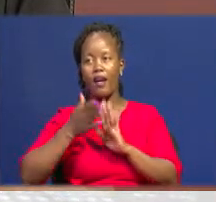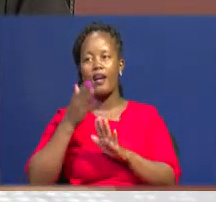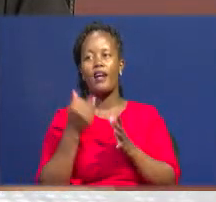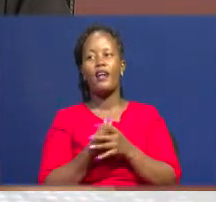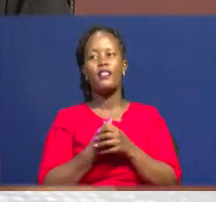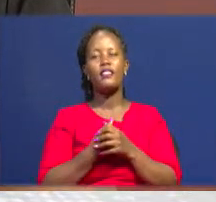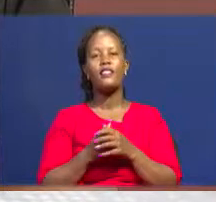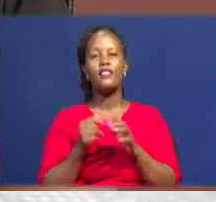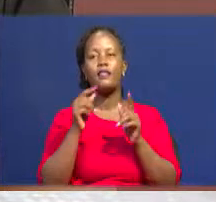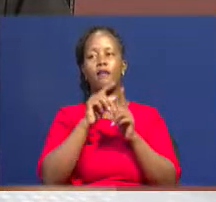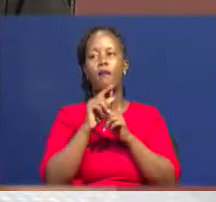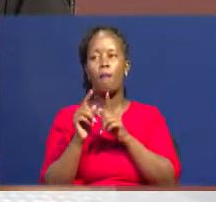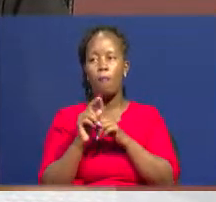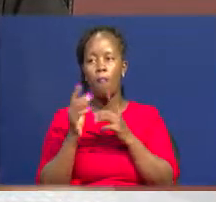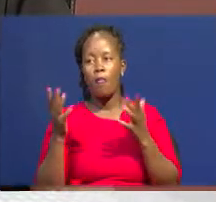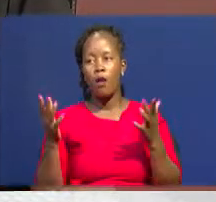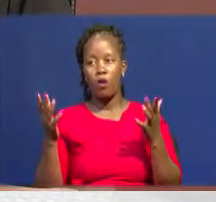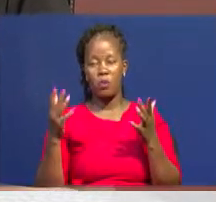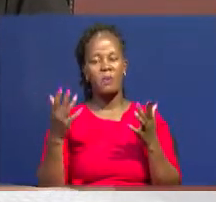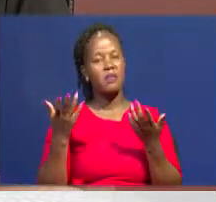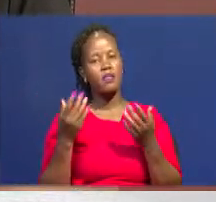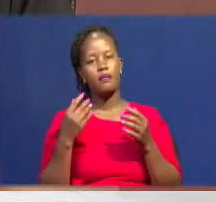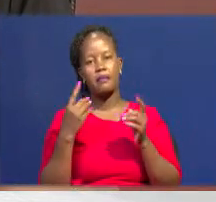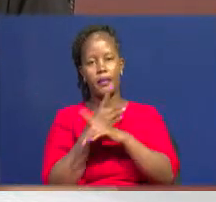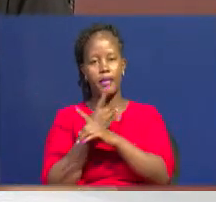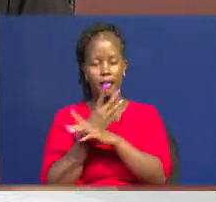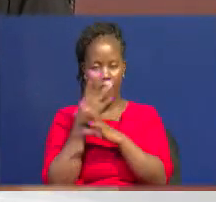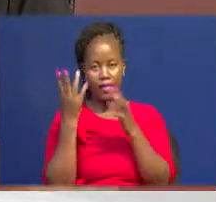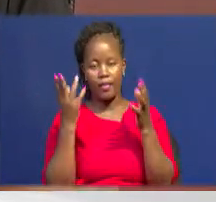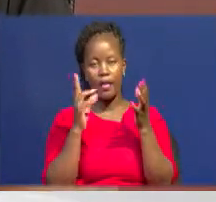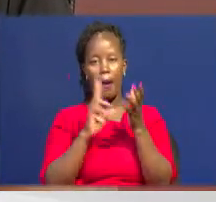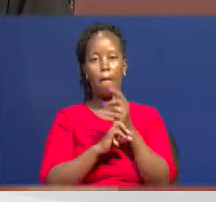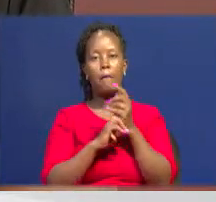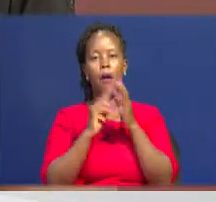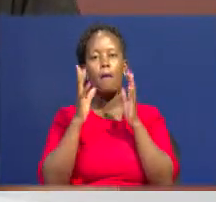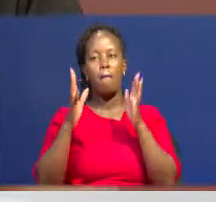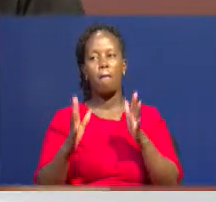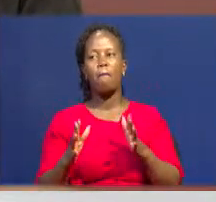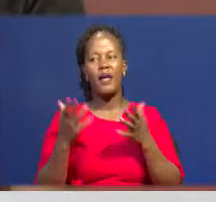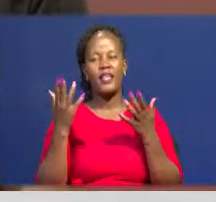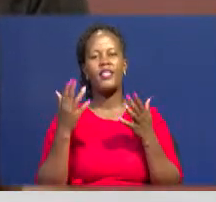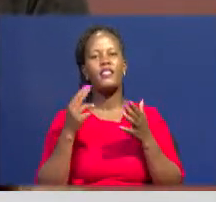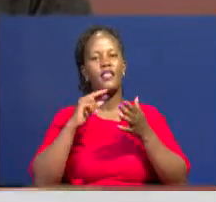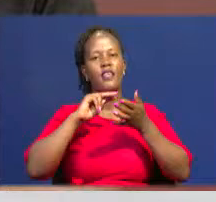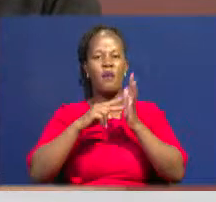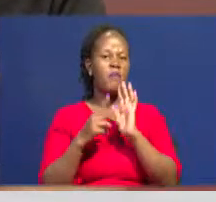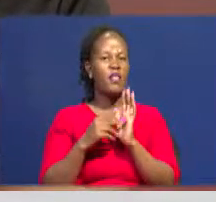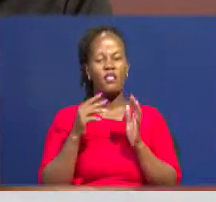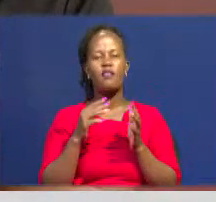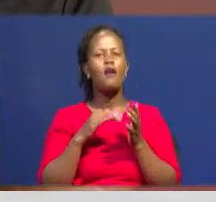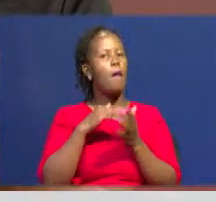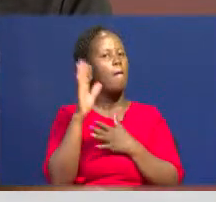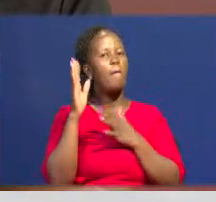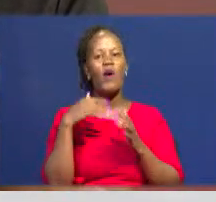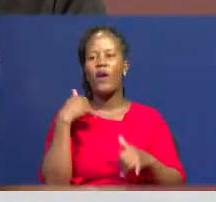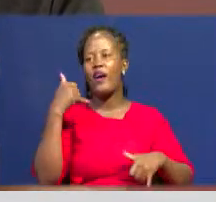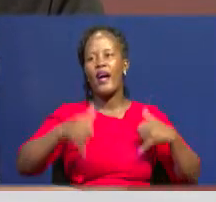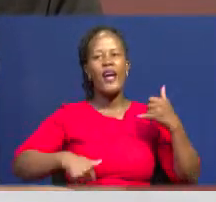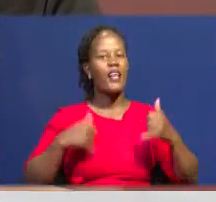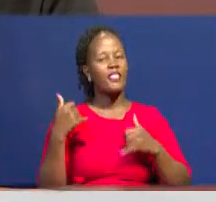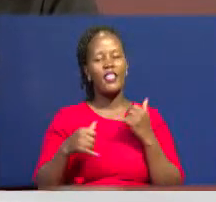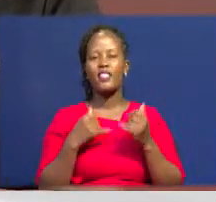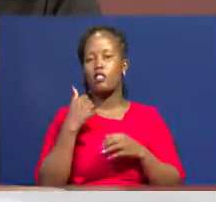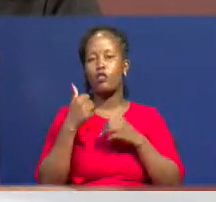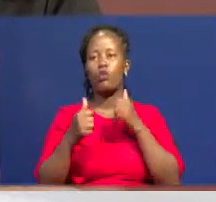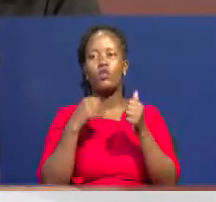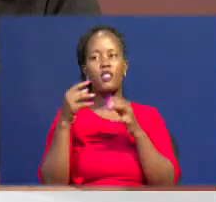It's more of our partners. So it's just, it's more exciting. Those are the difference. Of